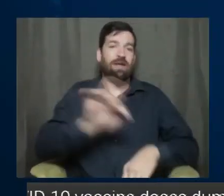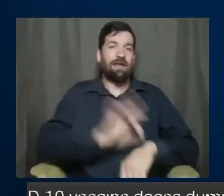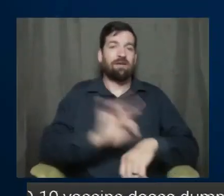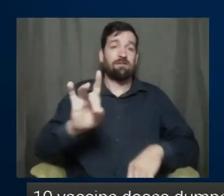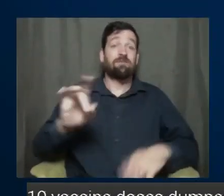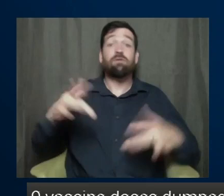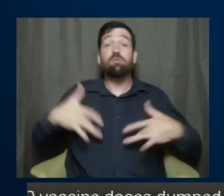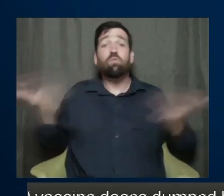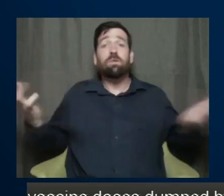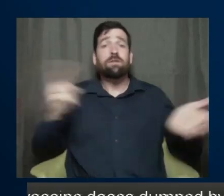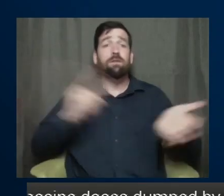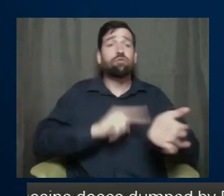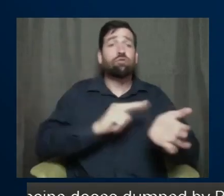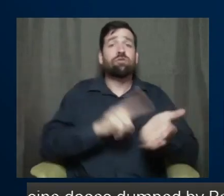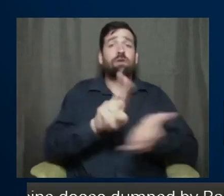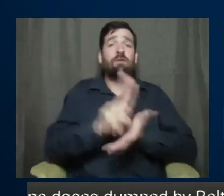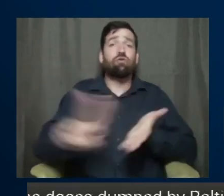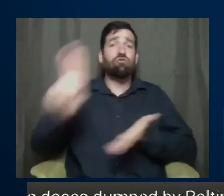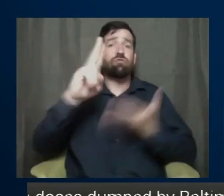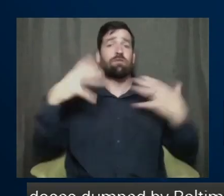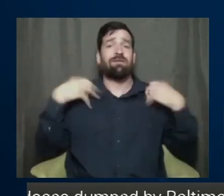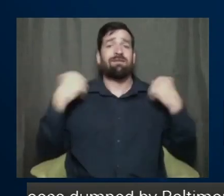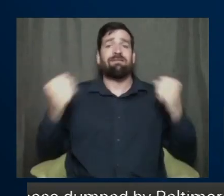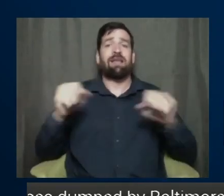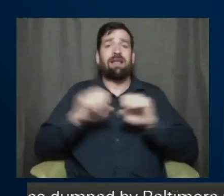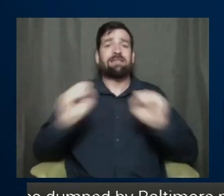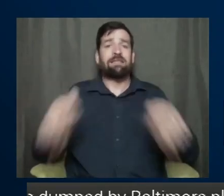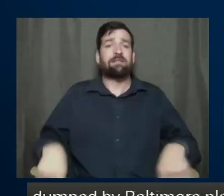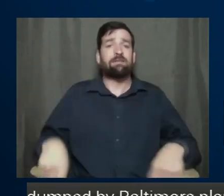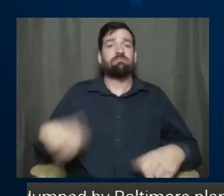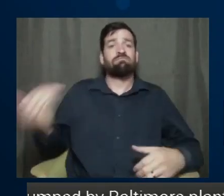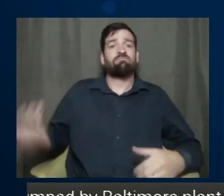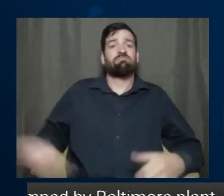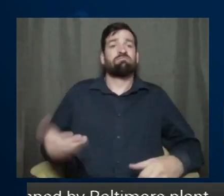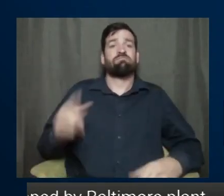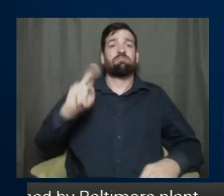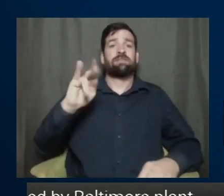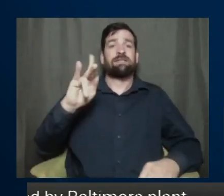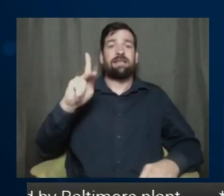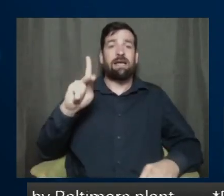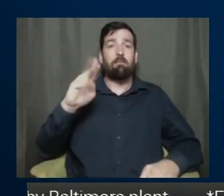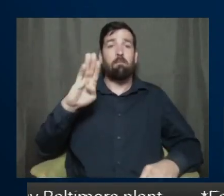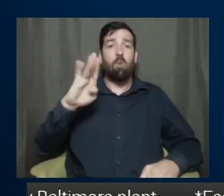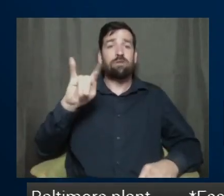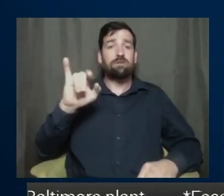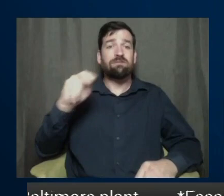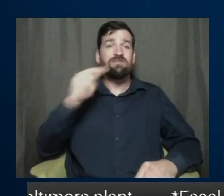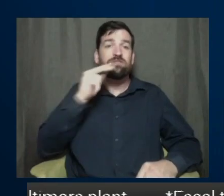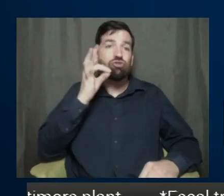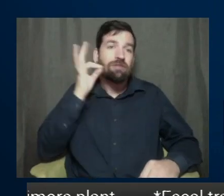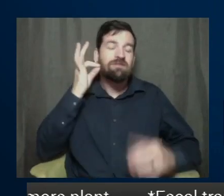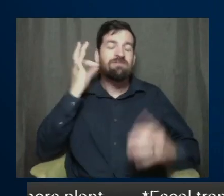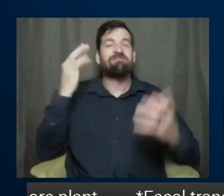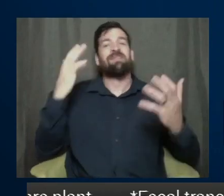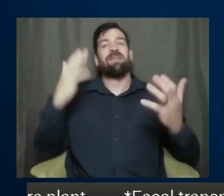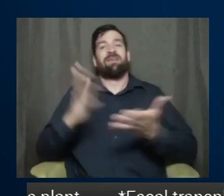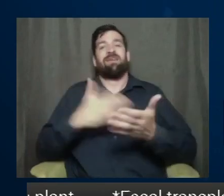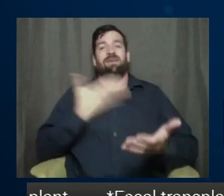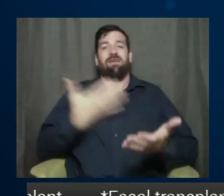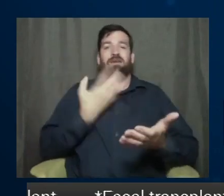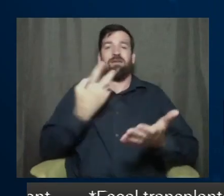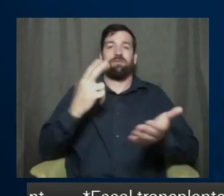of the University of Kansas Health System? It's Nick Bowden here with the Kansas City Chiefs, and I just want to wish you all a very happy Nurses Week. Without your hard work